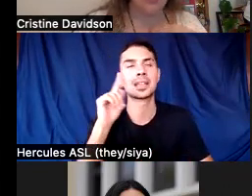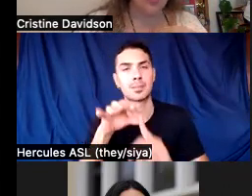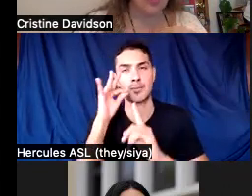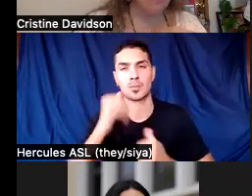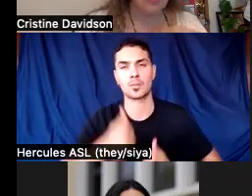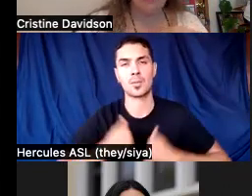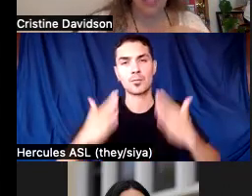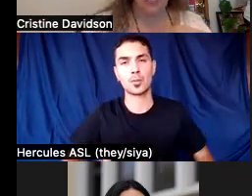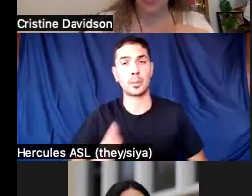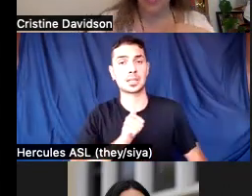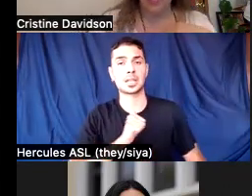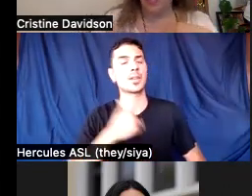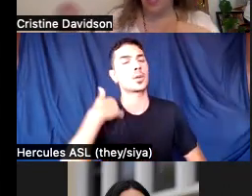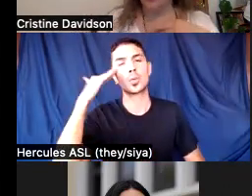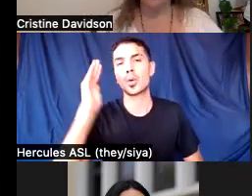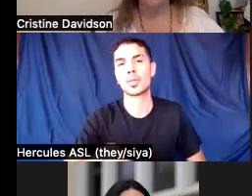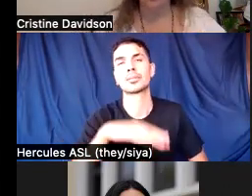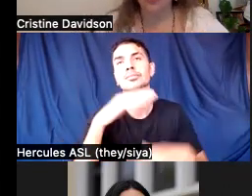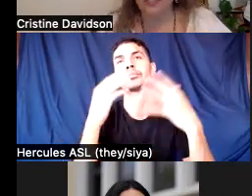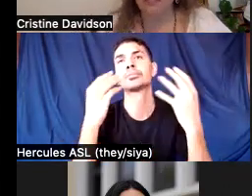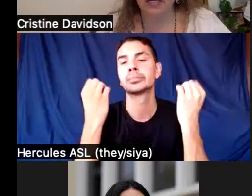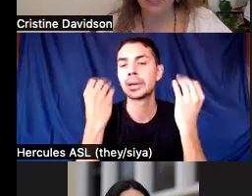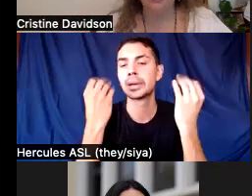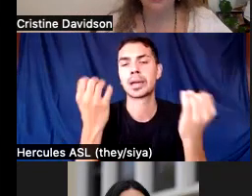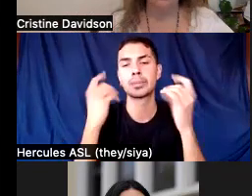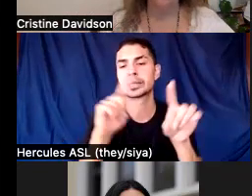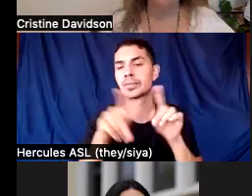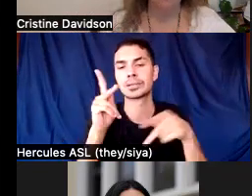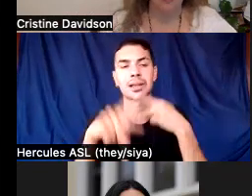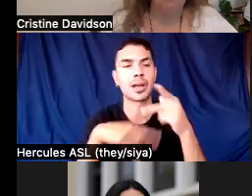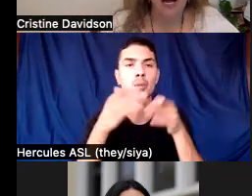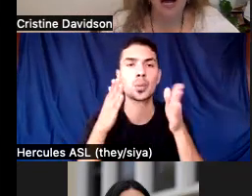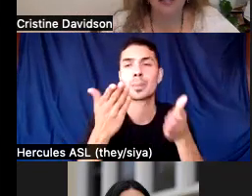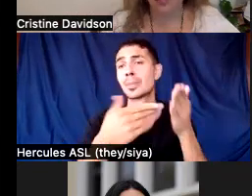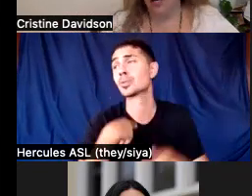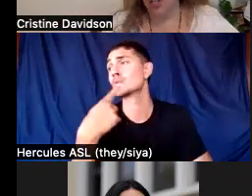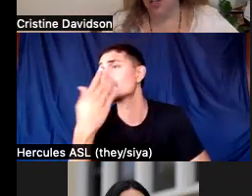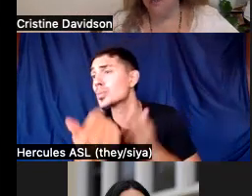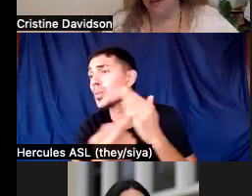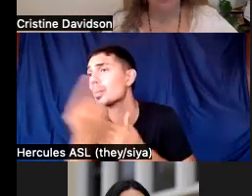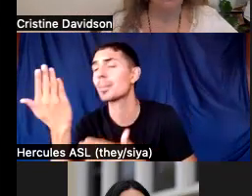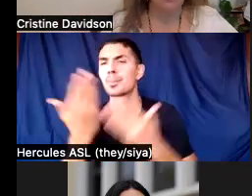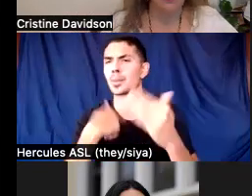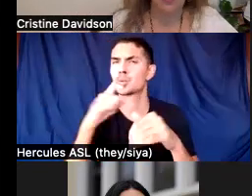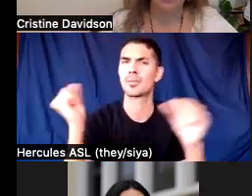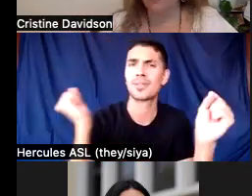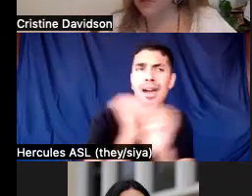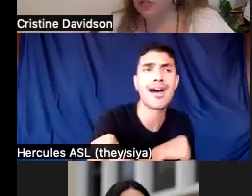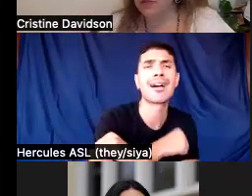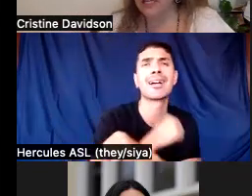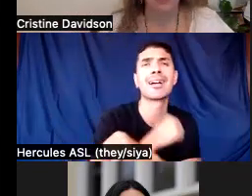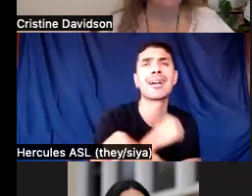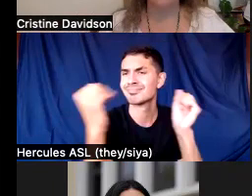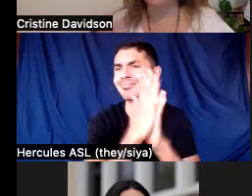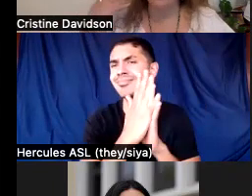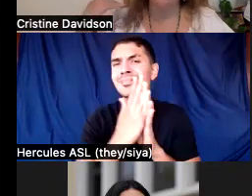done it every different kind of way. I should have told somebody, I should have fought back, I should have never even done that in the